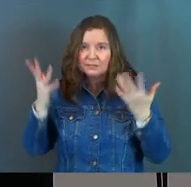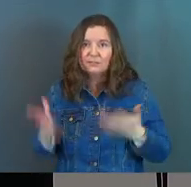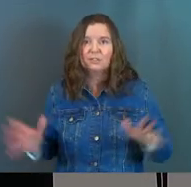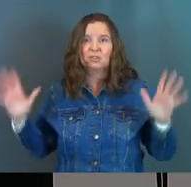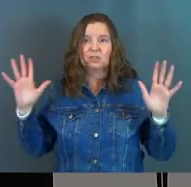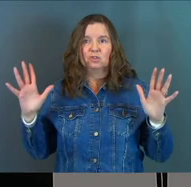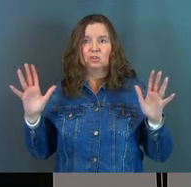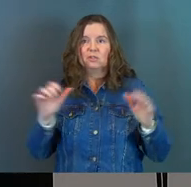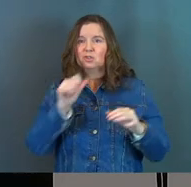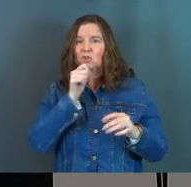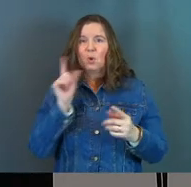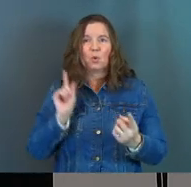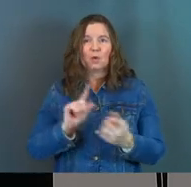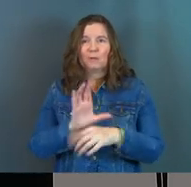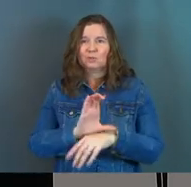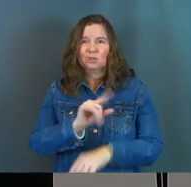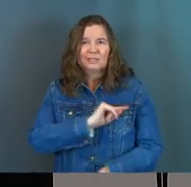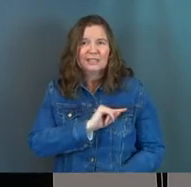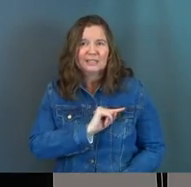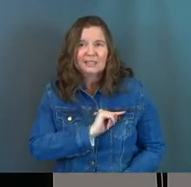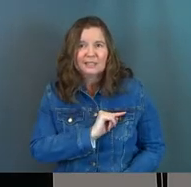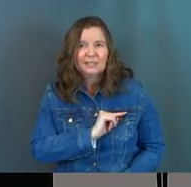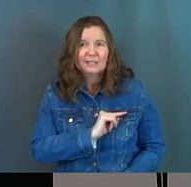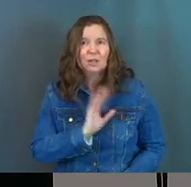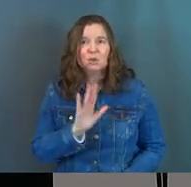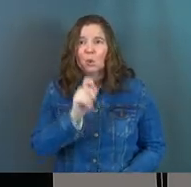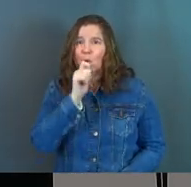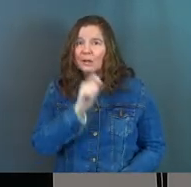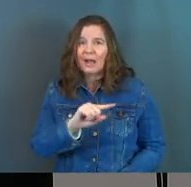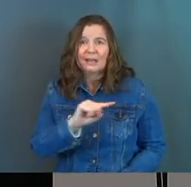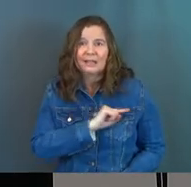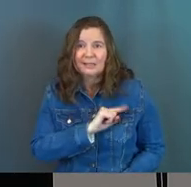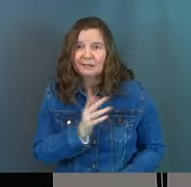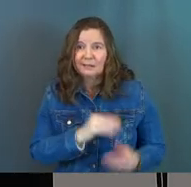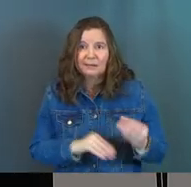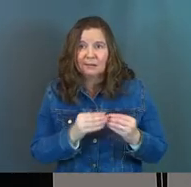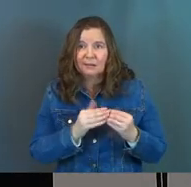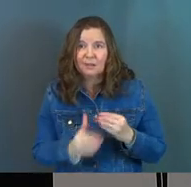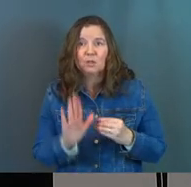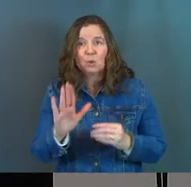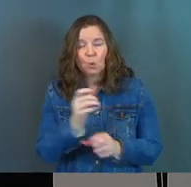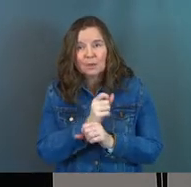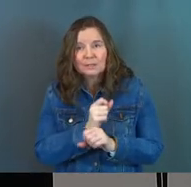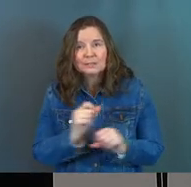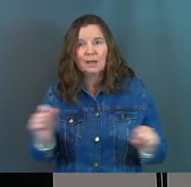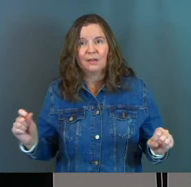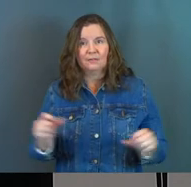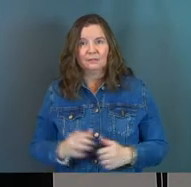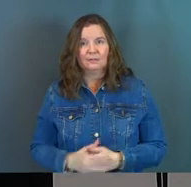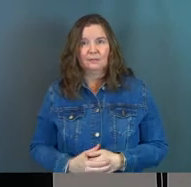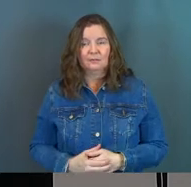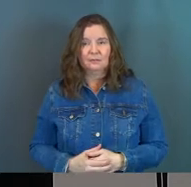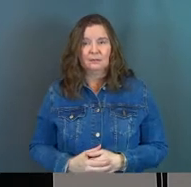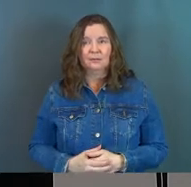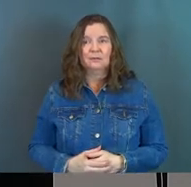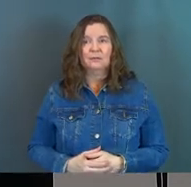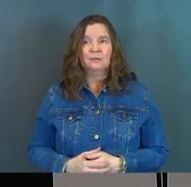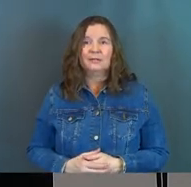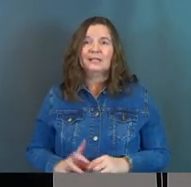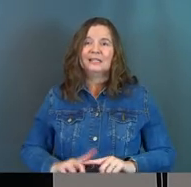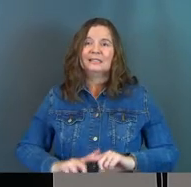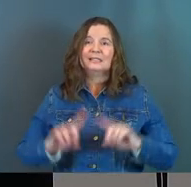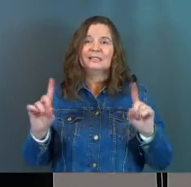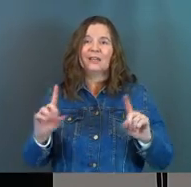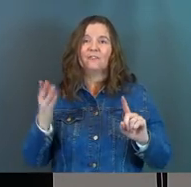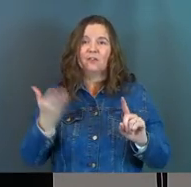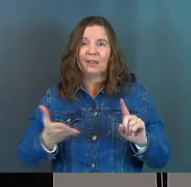finished. Don't come to church guilty. You're not guilty. You're saved. It's a